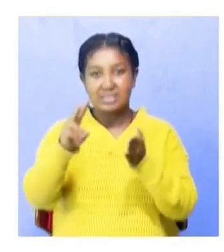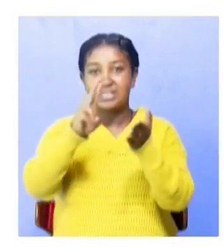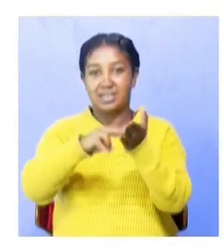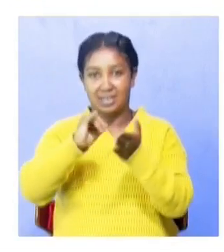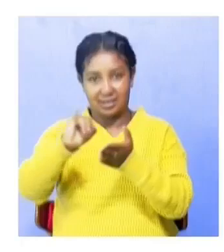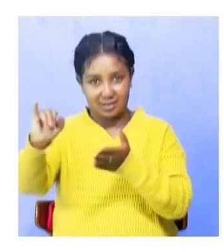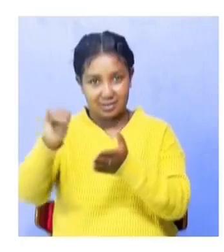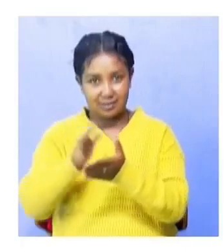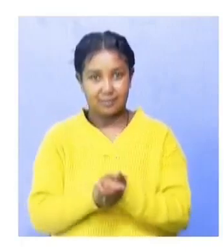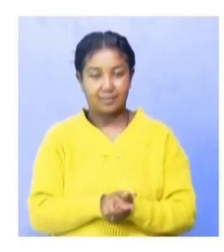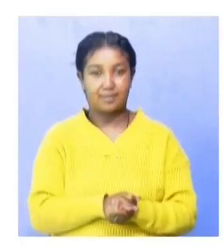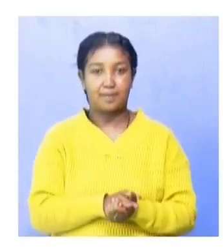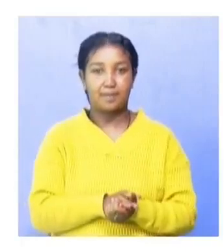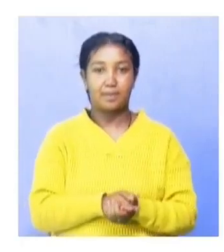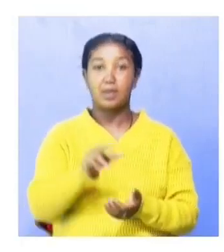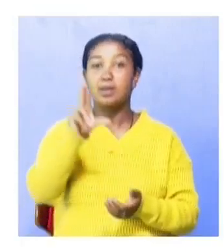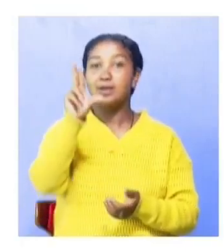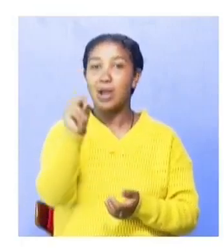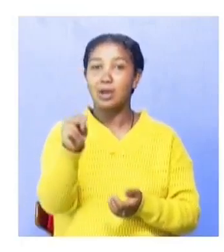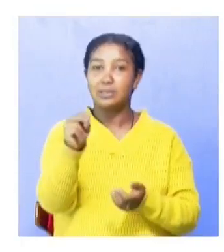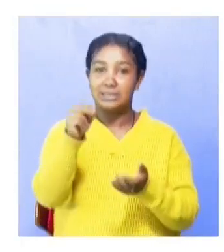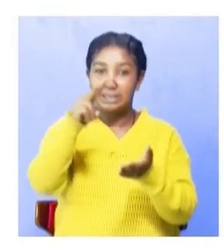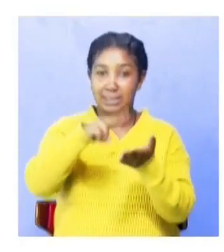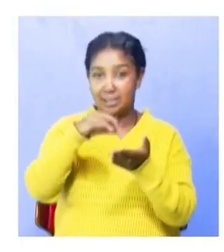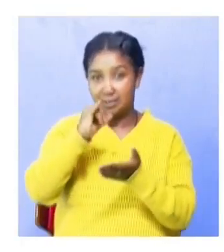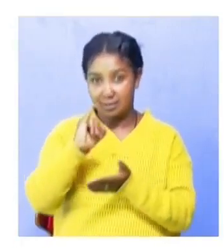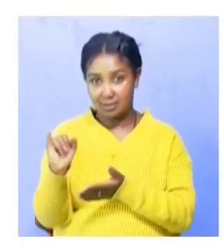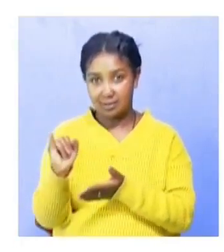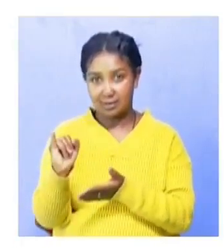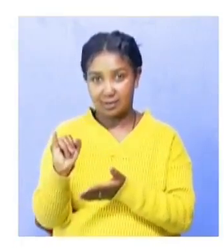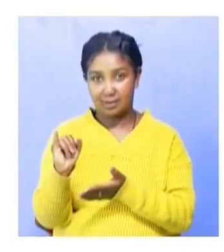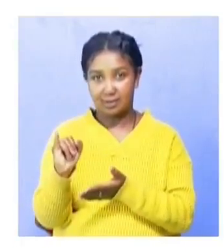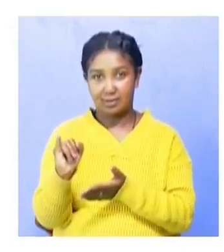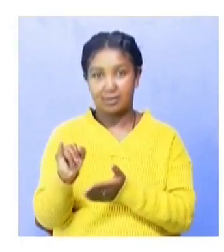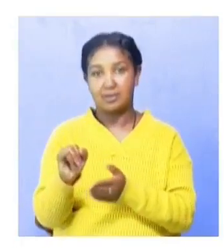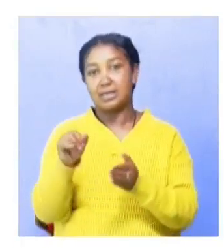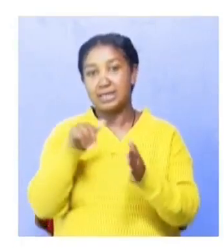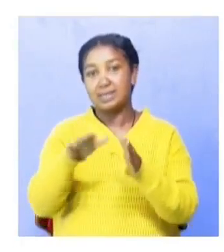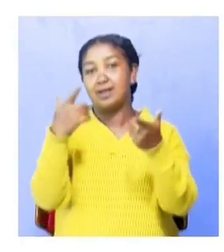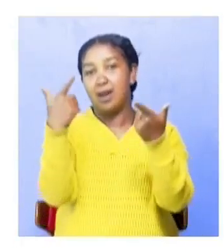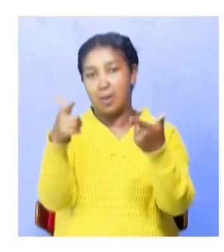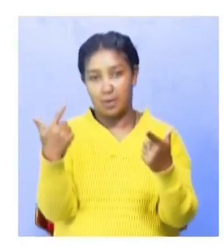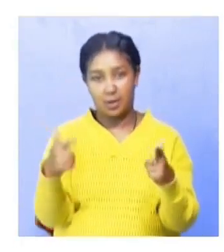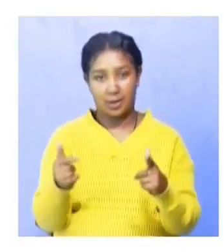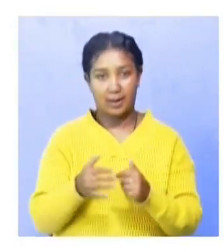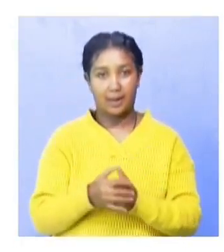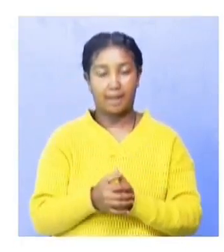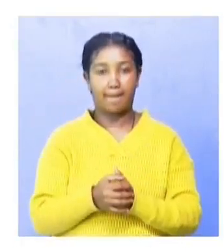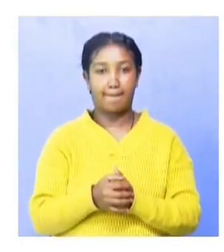reading. Was not reading in the library.